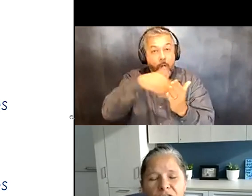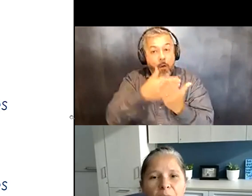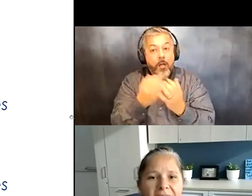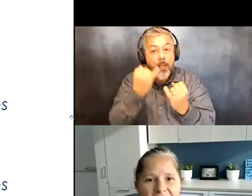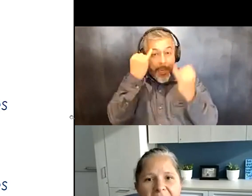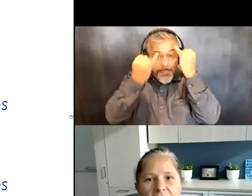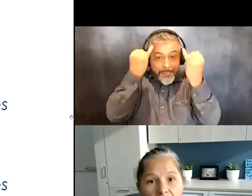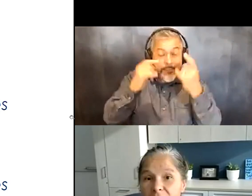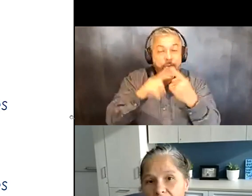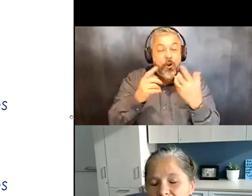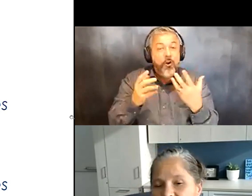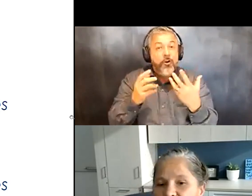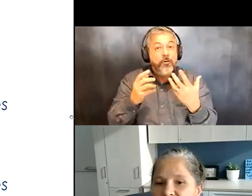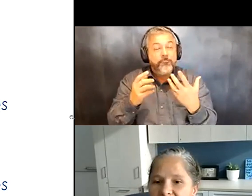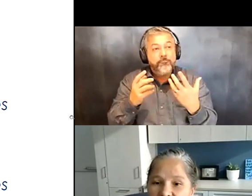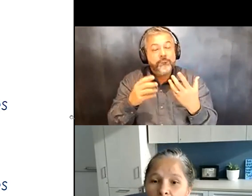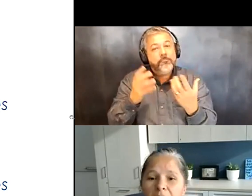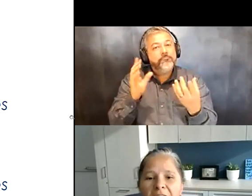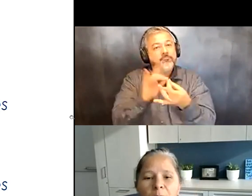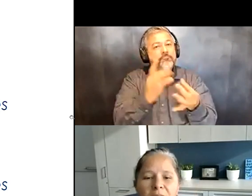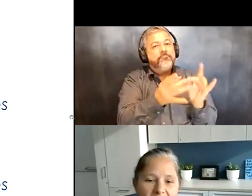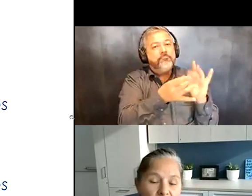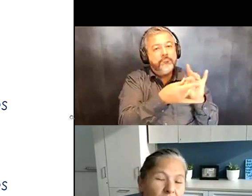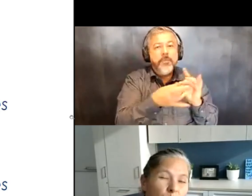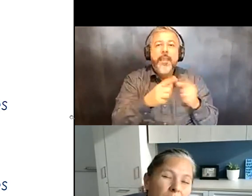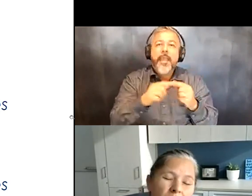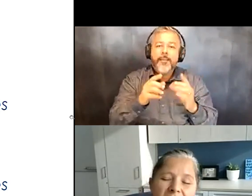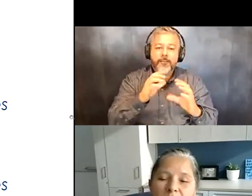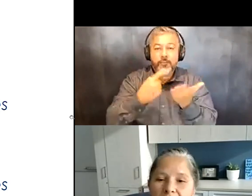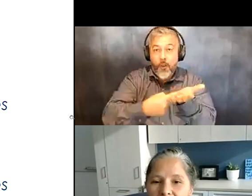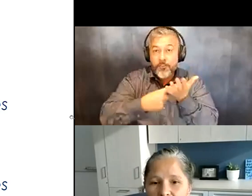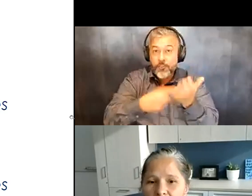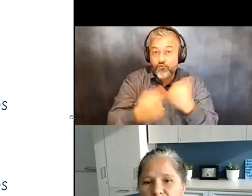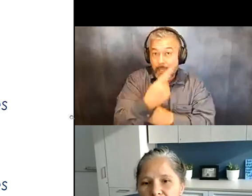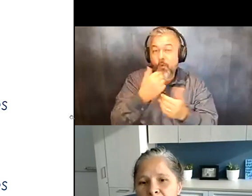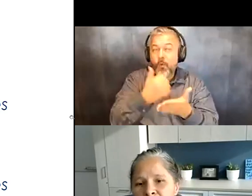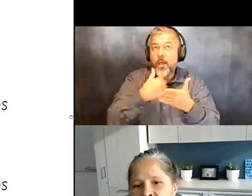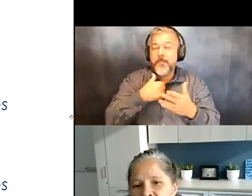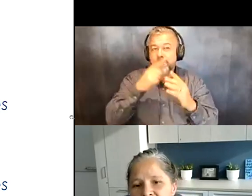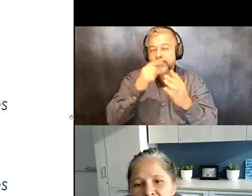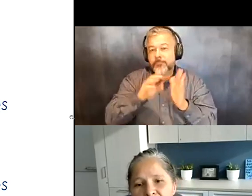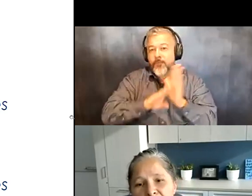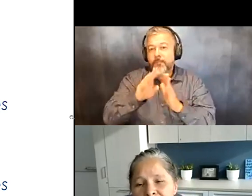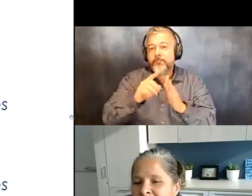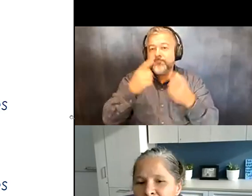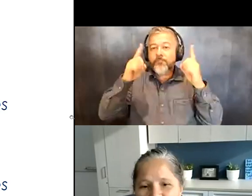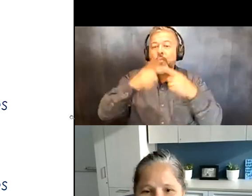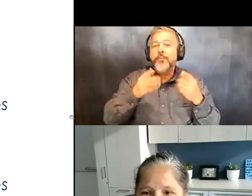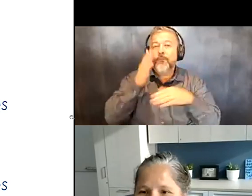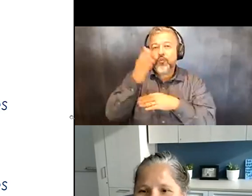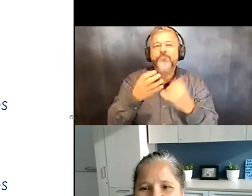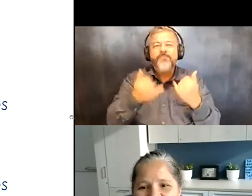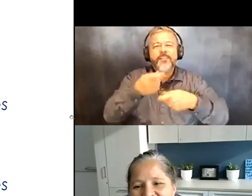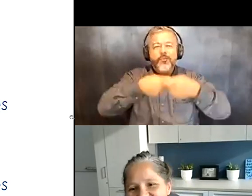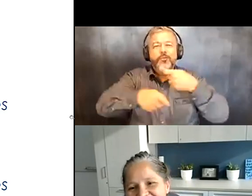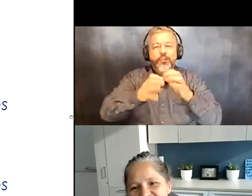are intertwined, and how a lot of the conversations today will help us construct what we're going to be doing in the future. So we